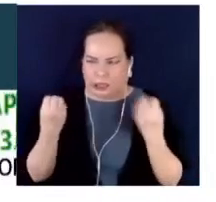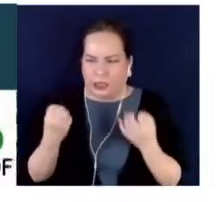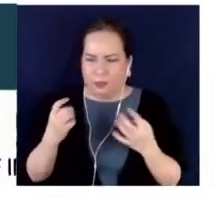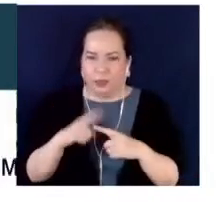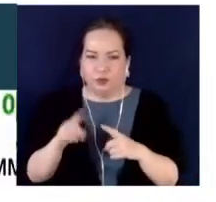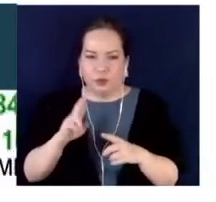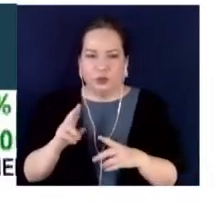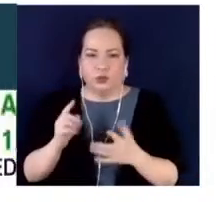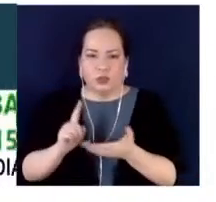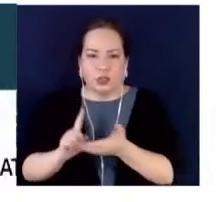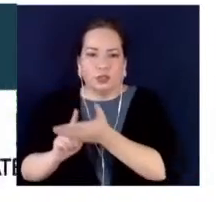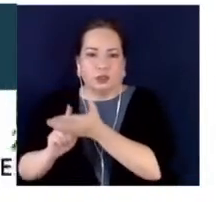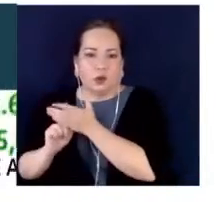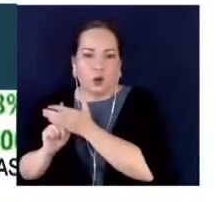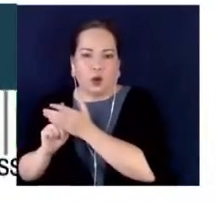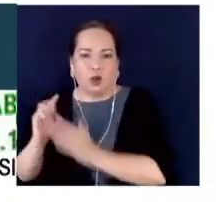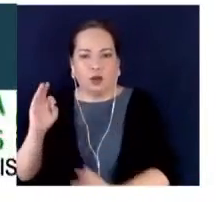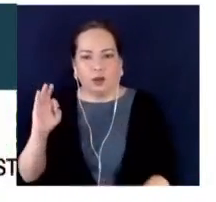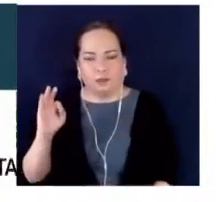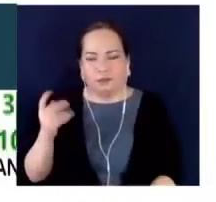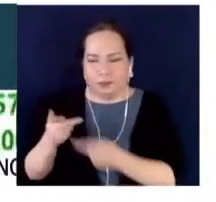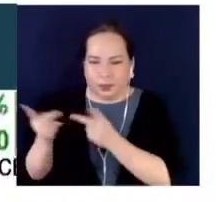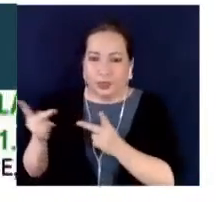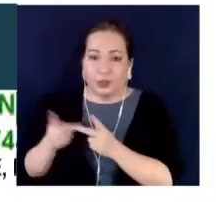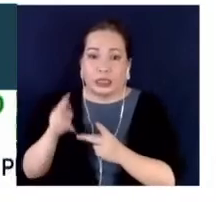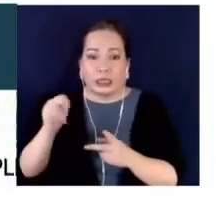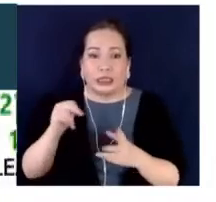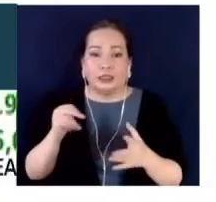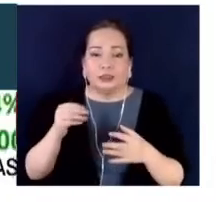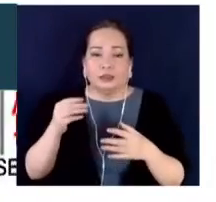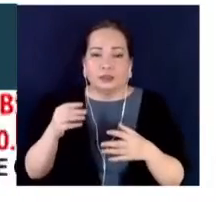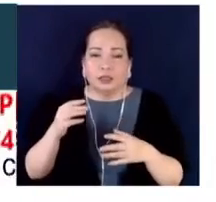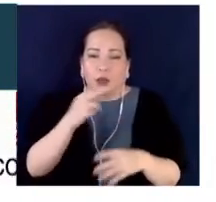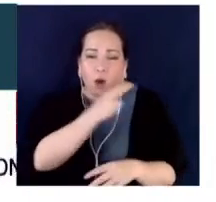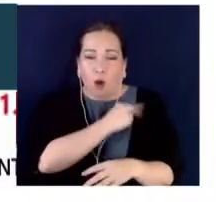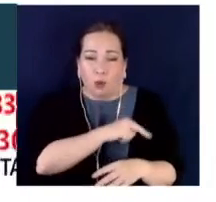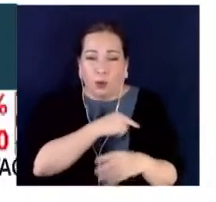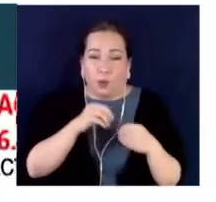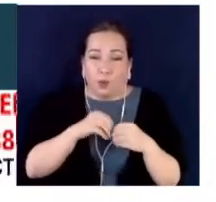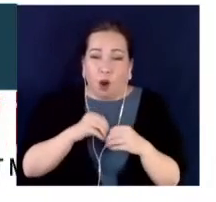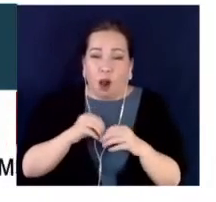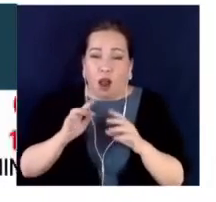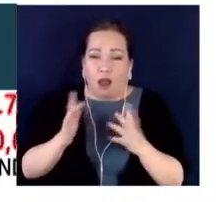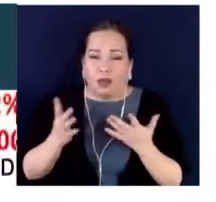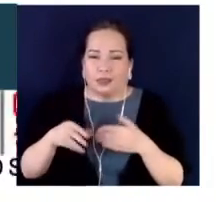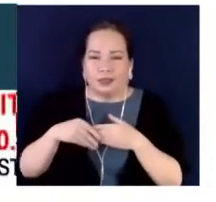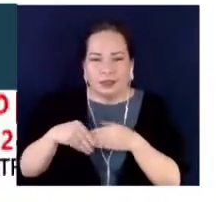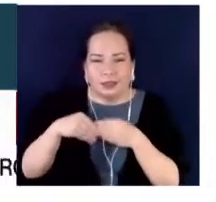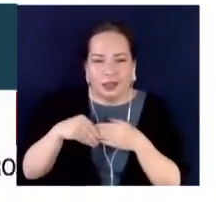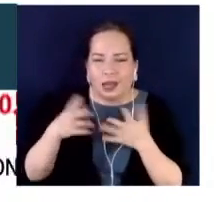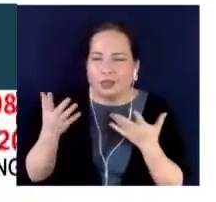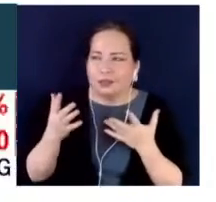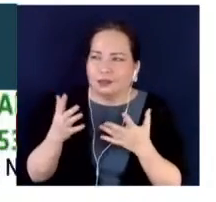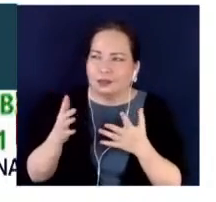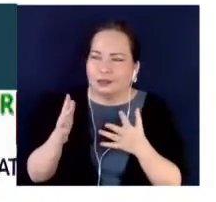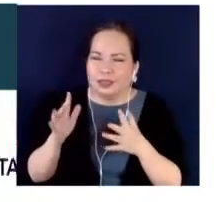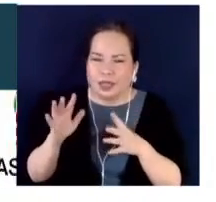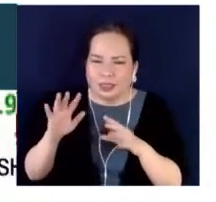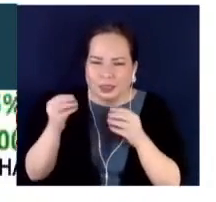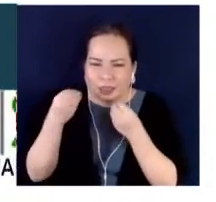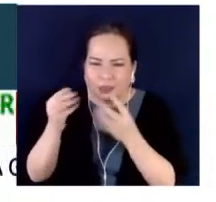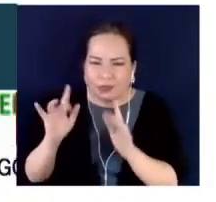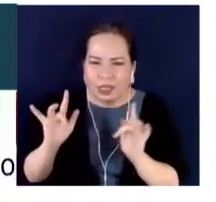need that breathing space for the hospitals. As I said earlier, you guys are running on empty. But based on